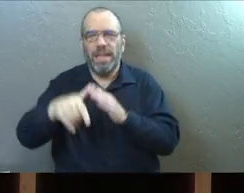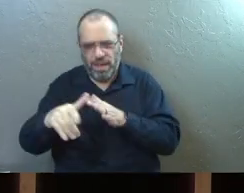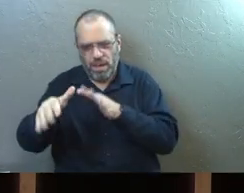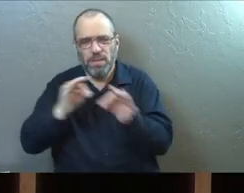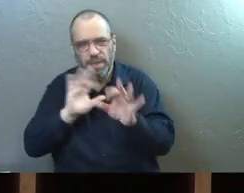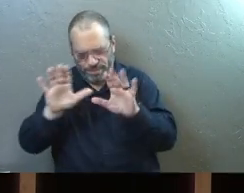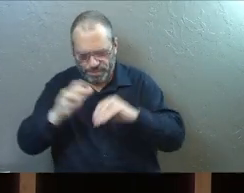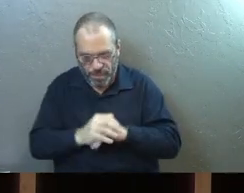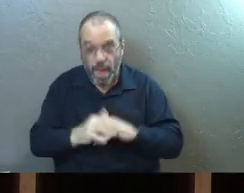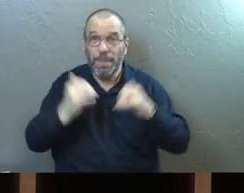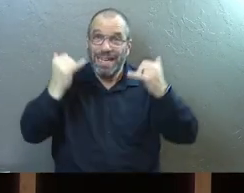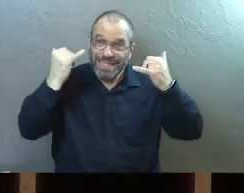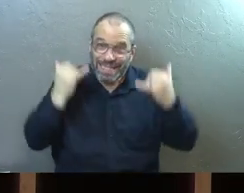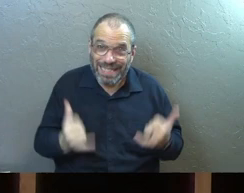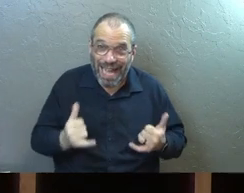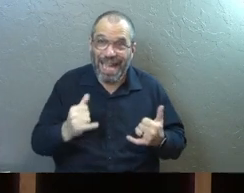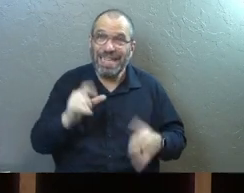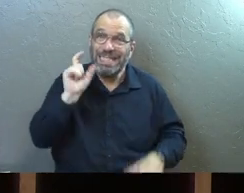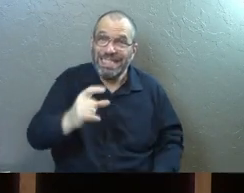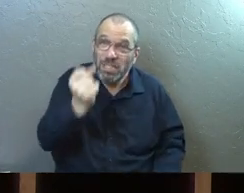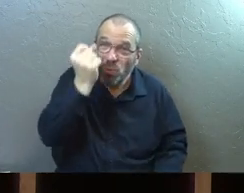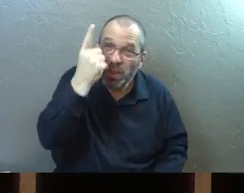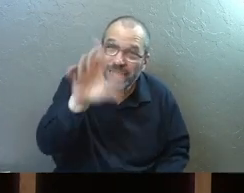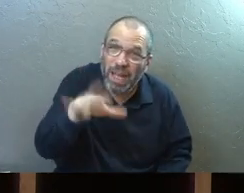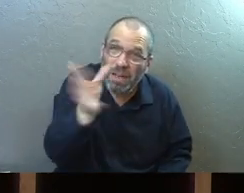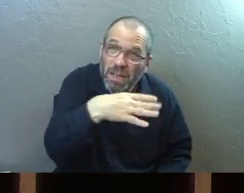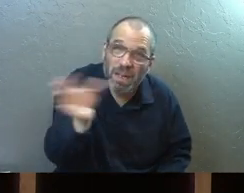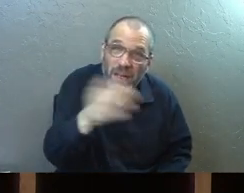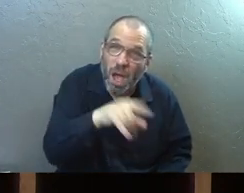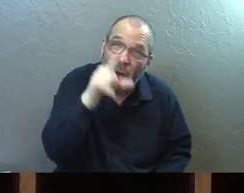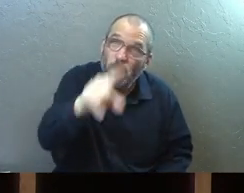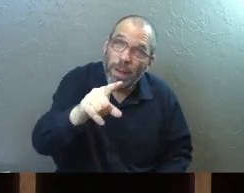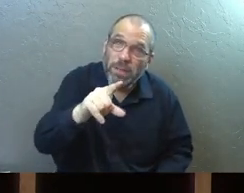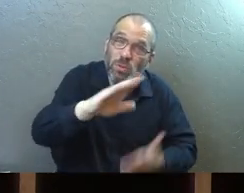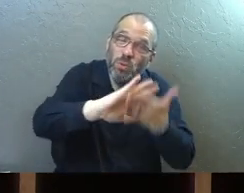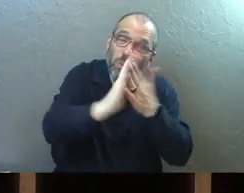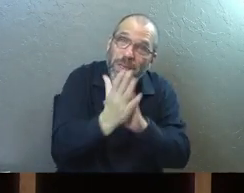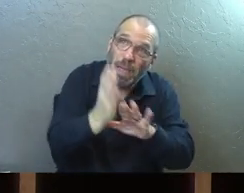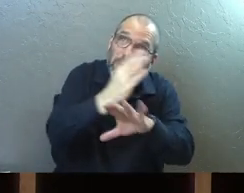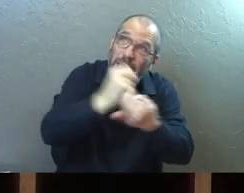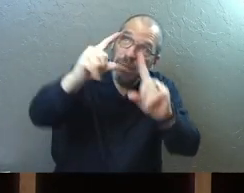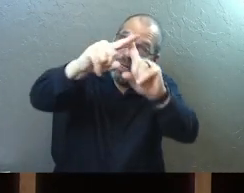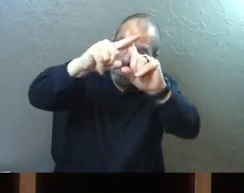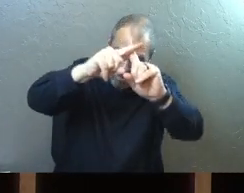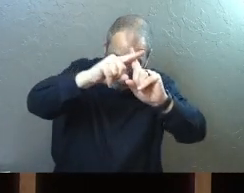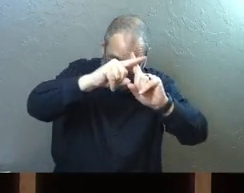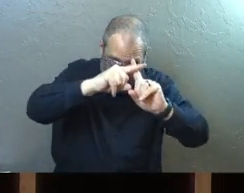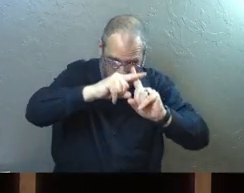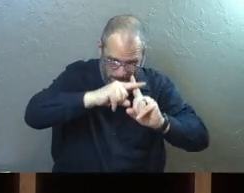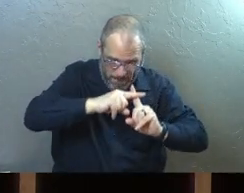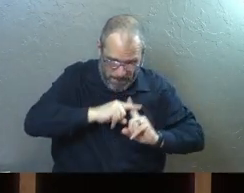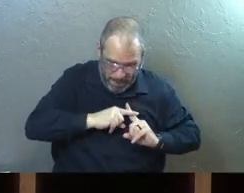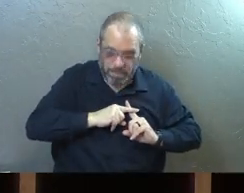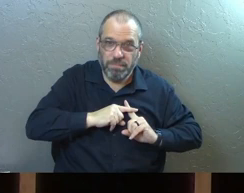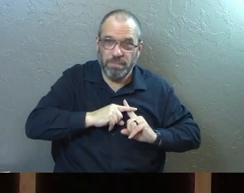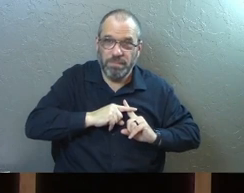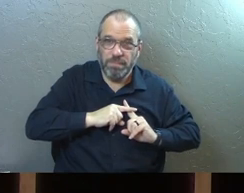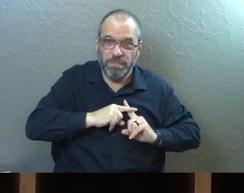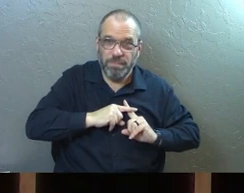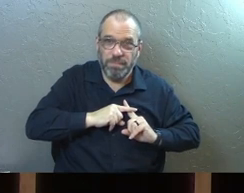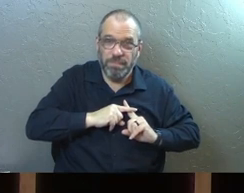will. But today, I need you to understand that when you became saved, the Holy Spirit came to